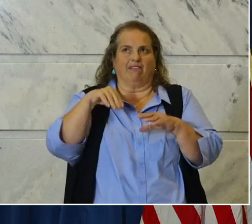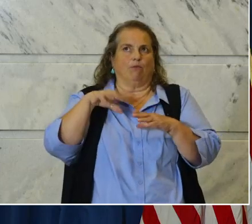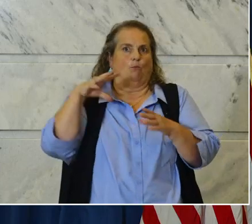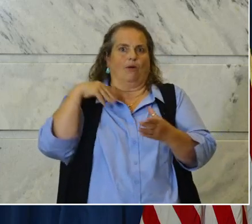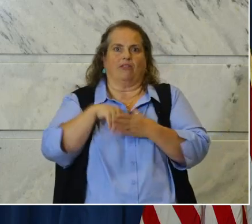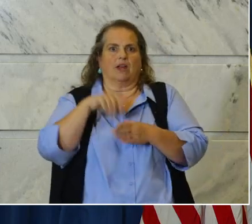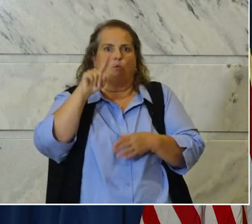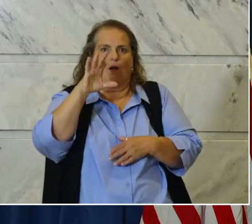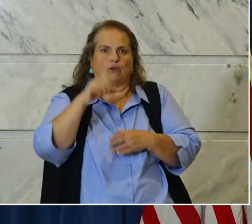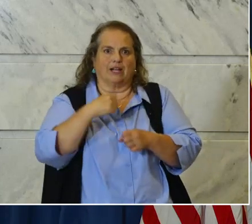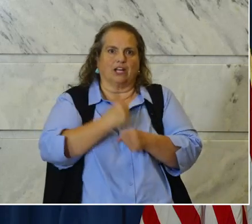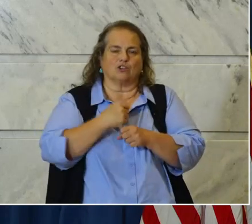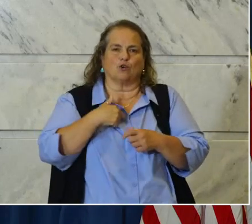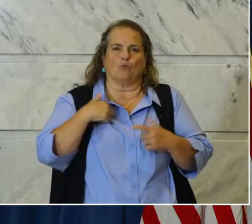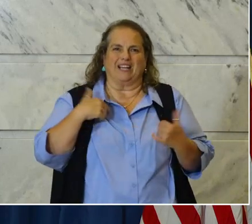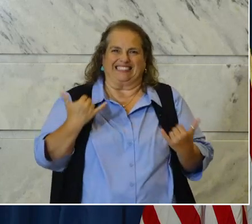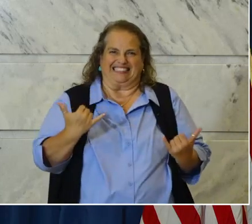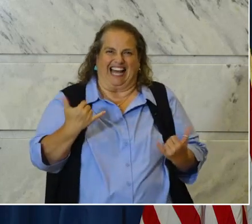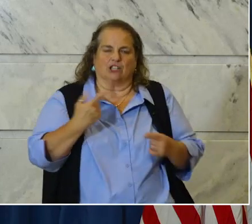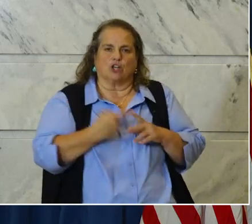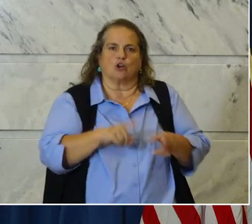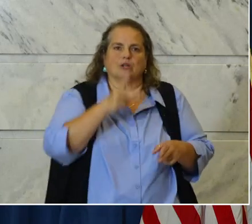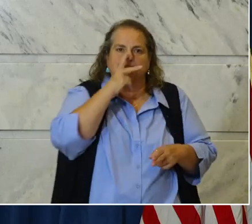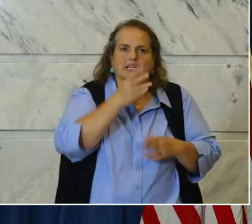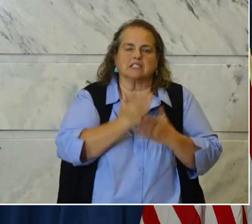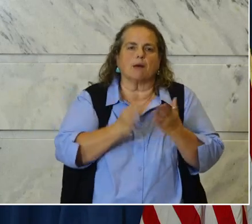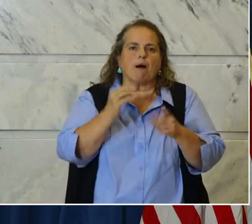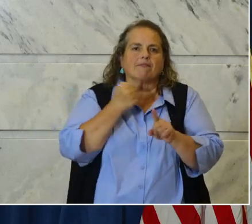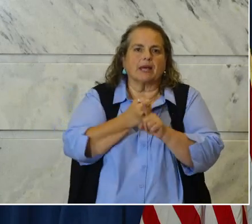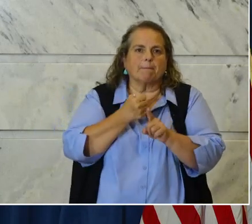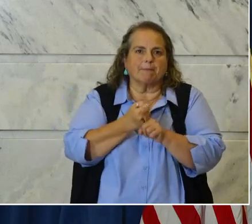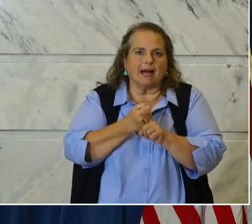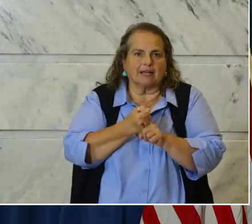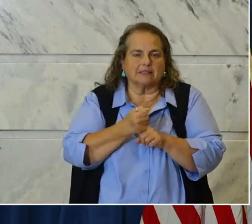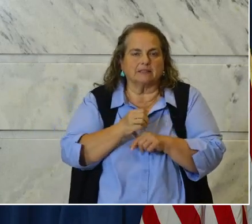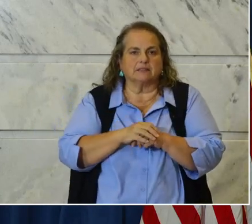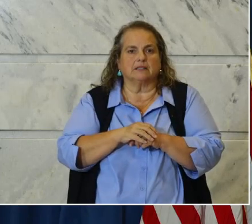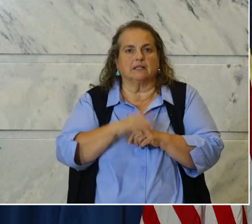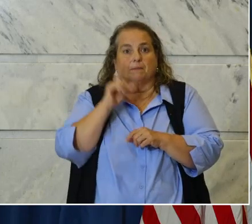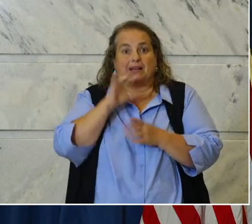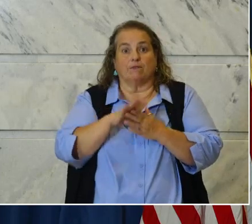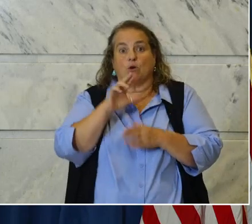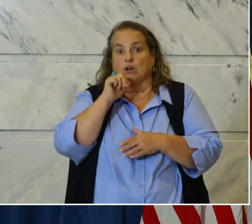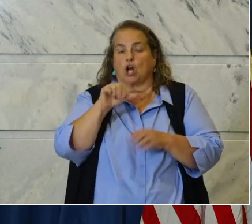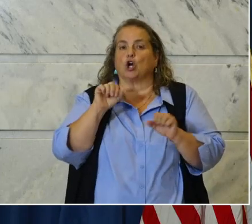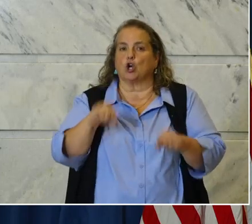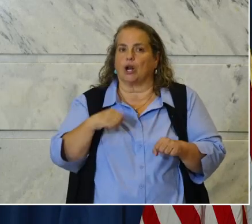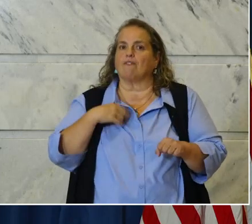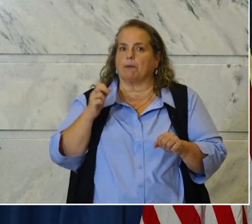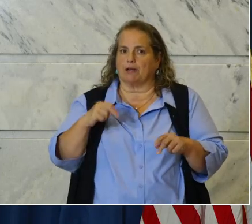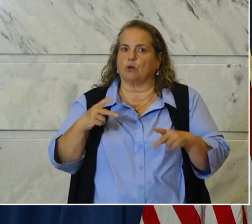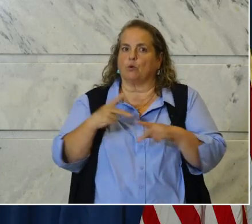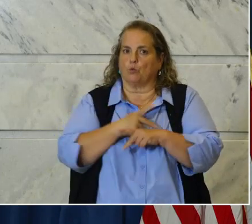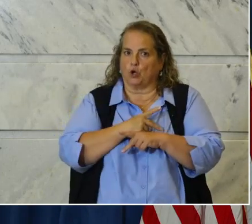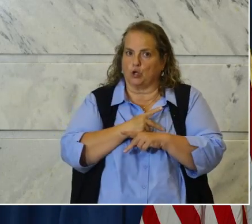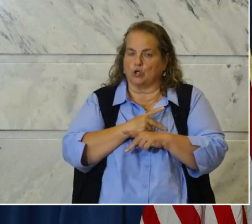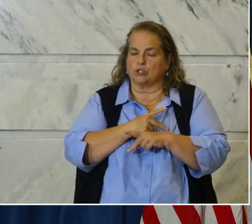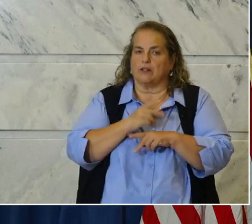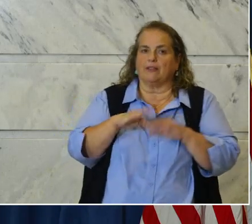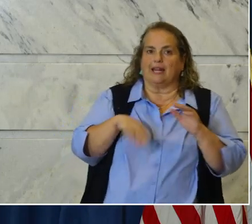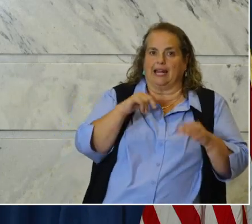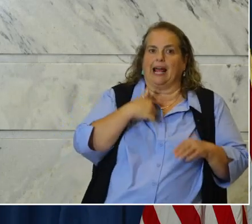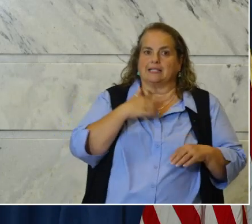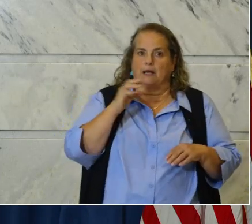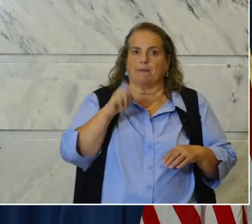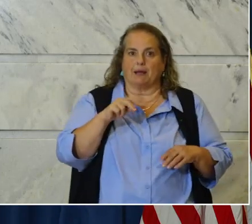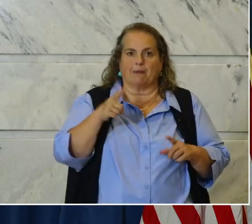And we're still just now starting to see some of the impact. Believe it or not, I think it could have been worse than it's been, but I know